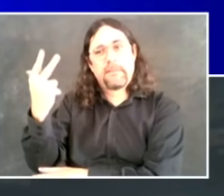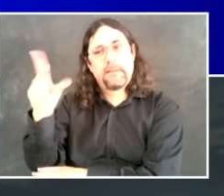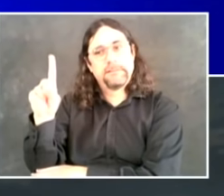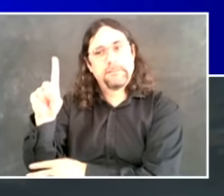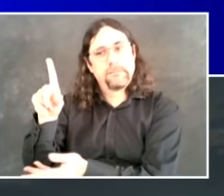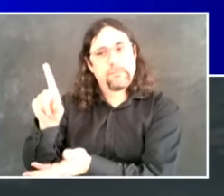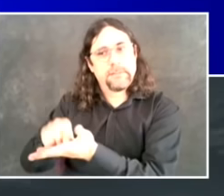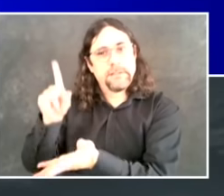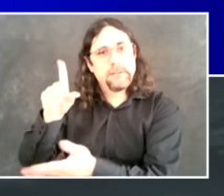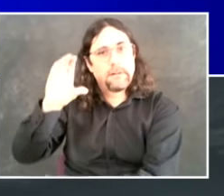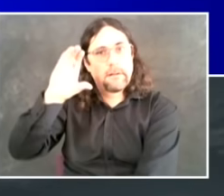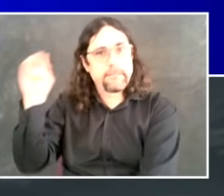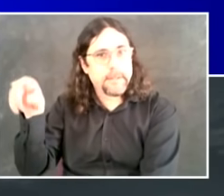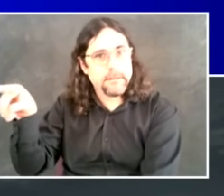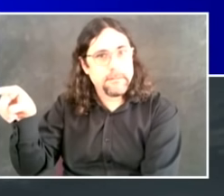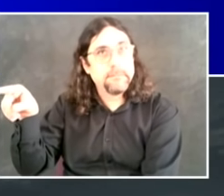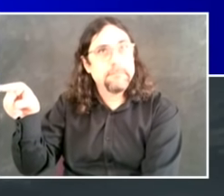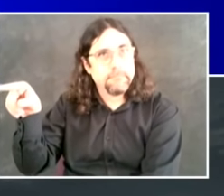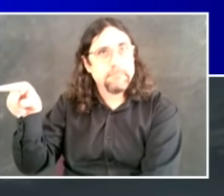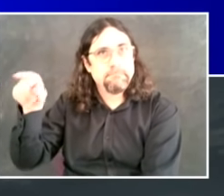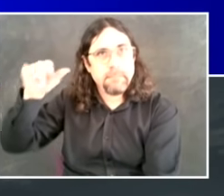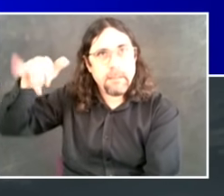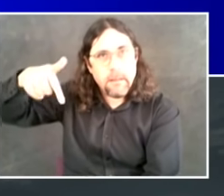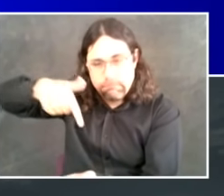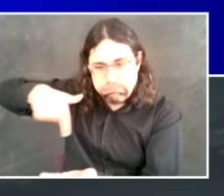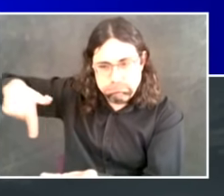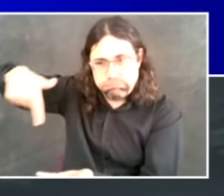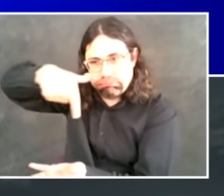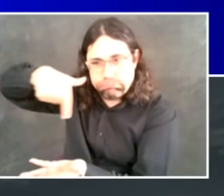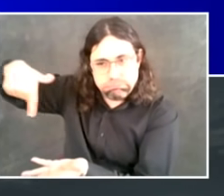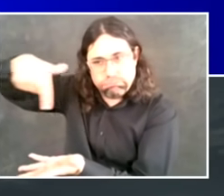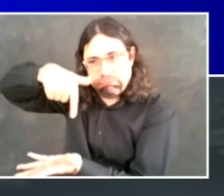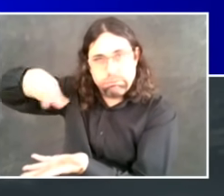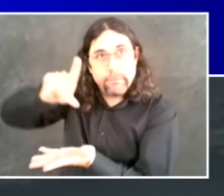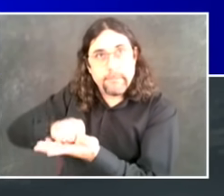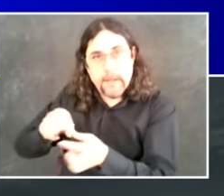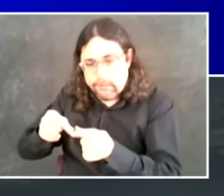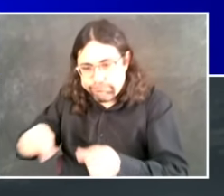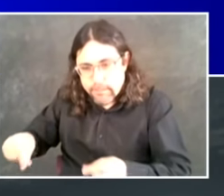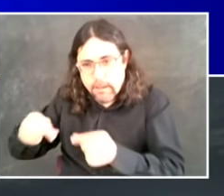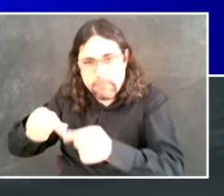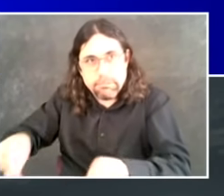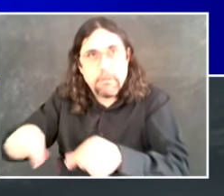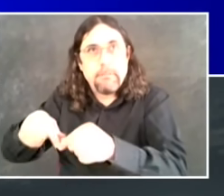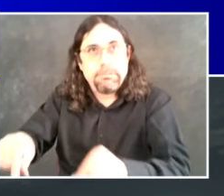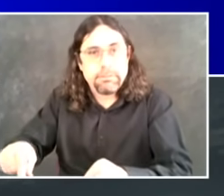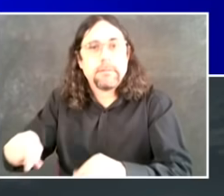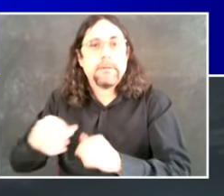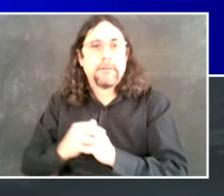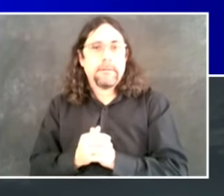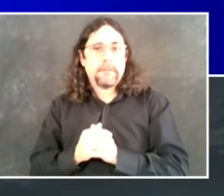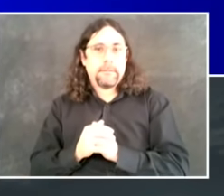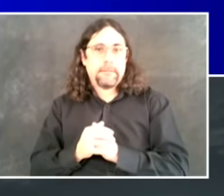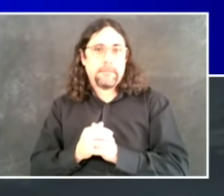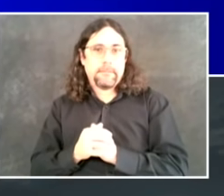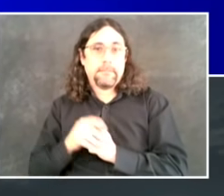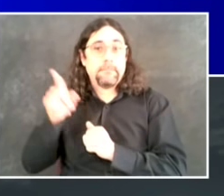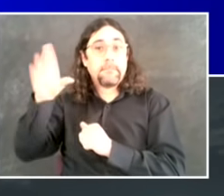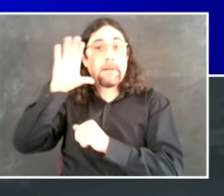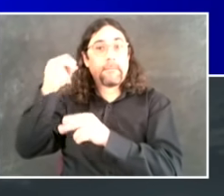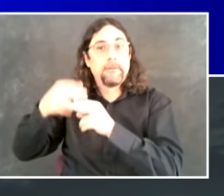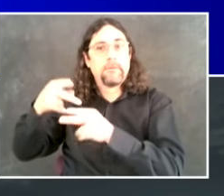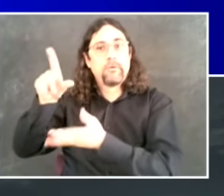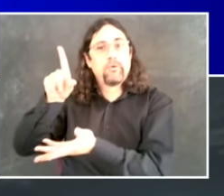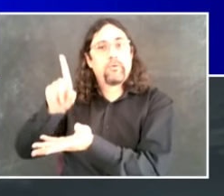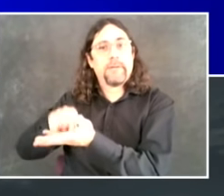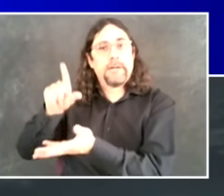like this one that have been clinically validated. In this case, we found a partner in the Beth Israel Deaconess Medical Center in